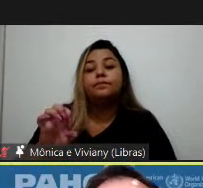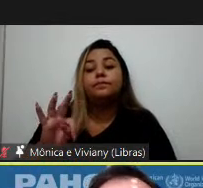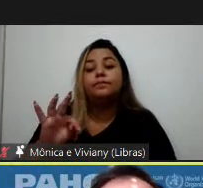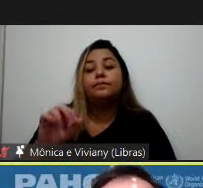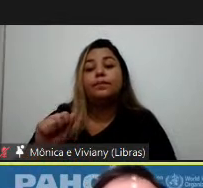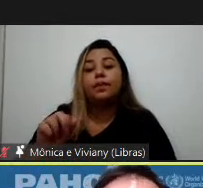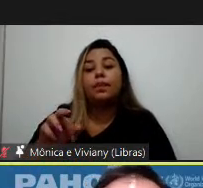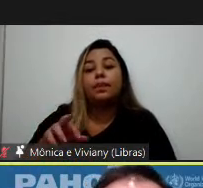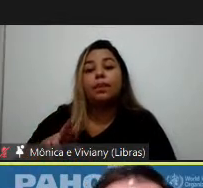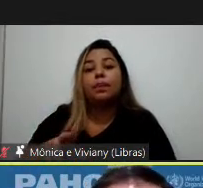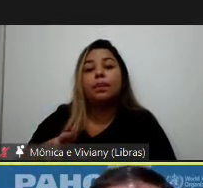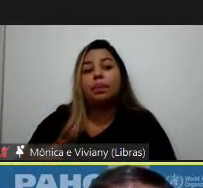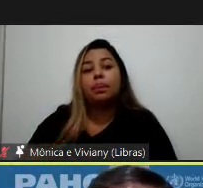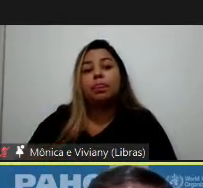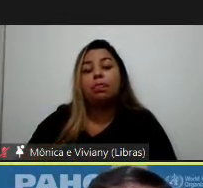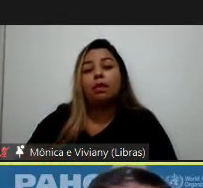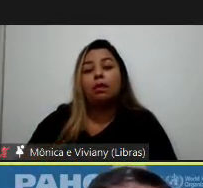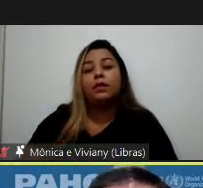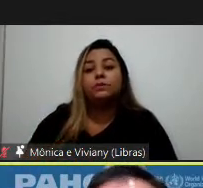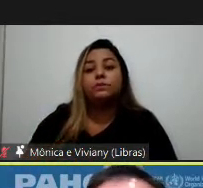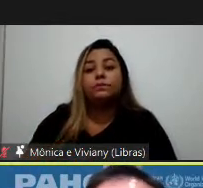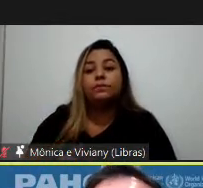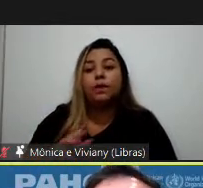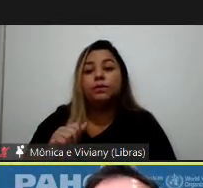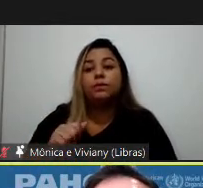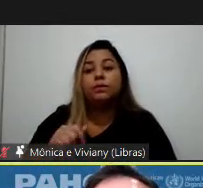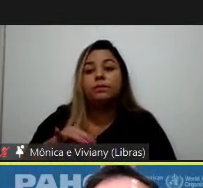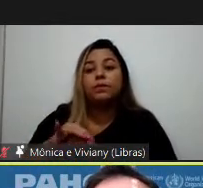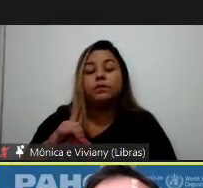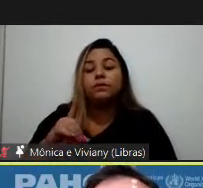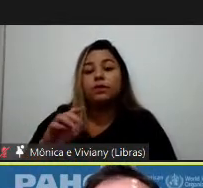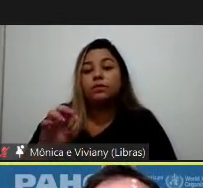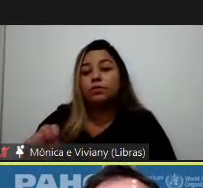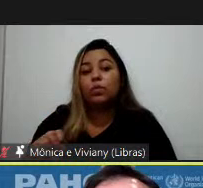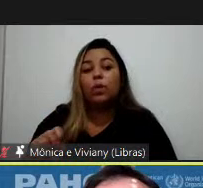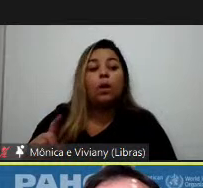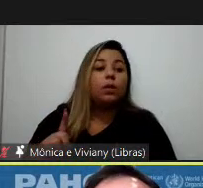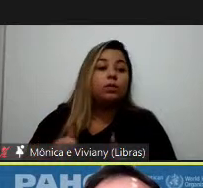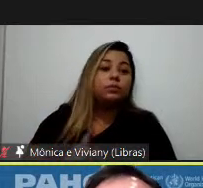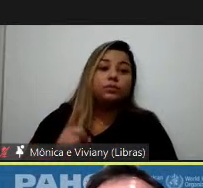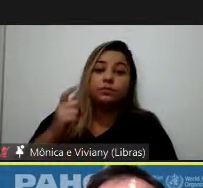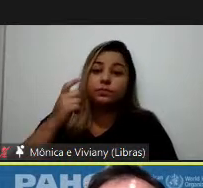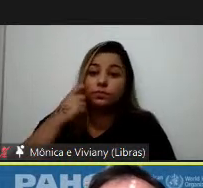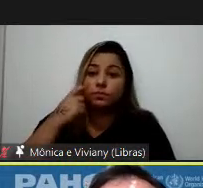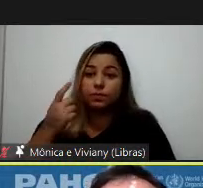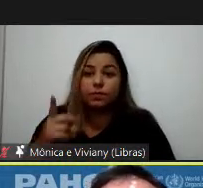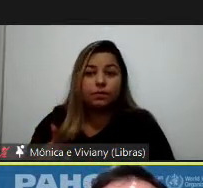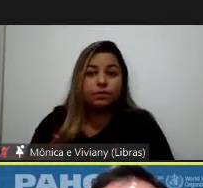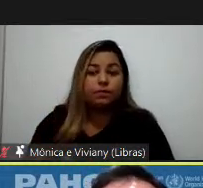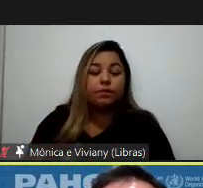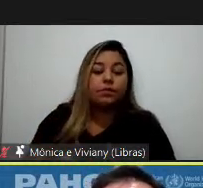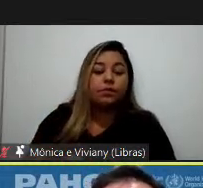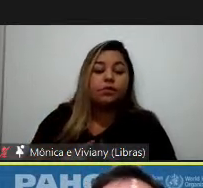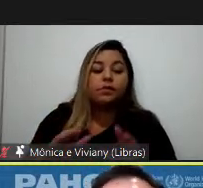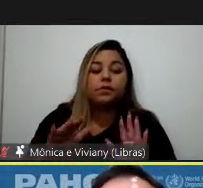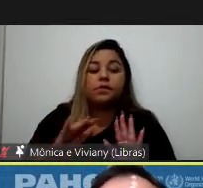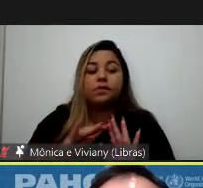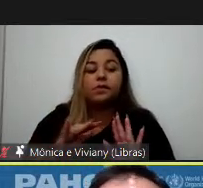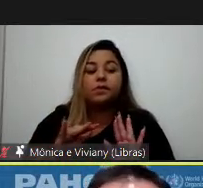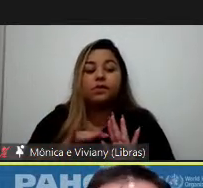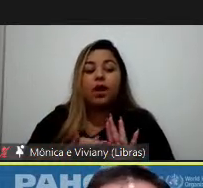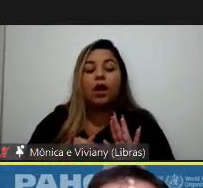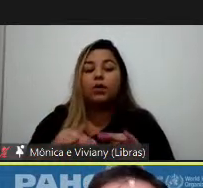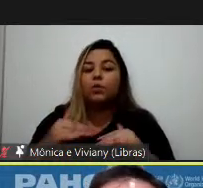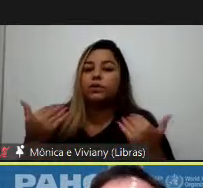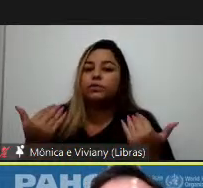doubt, with an emphasis posed on the capacities of the first level of attention, because in the first level of